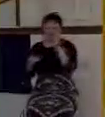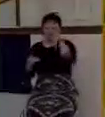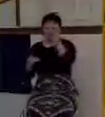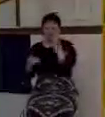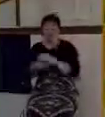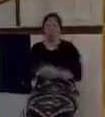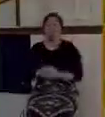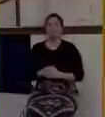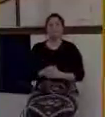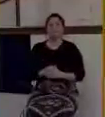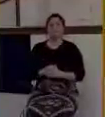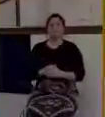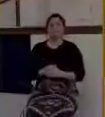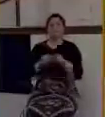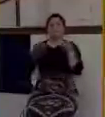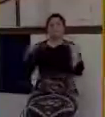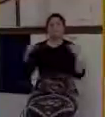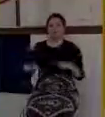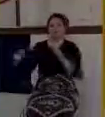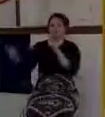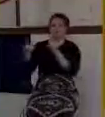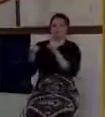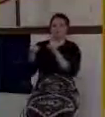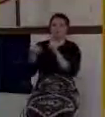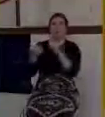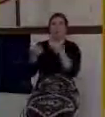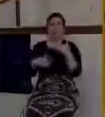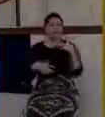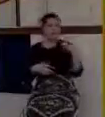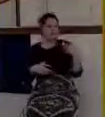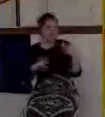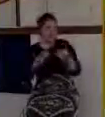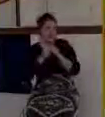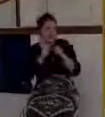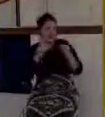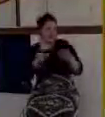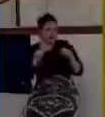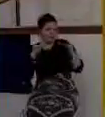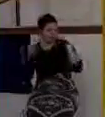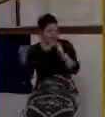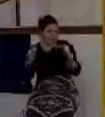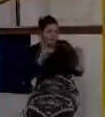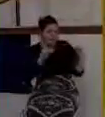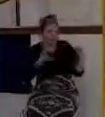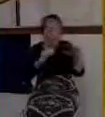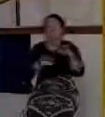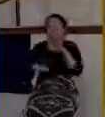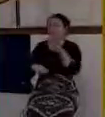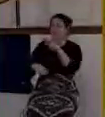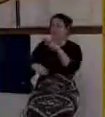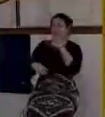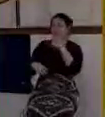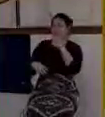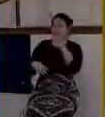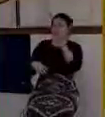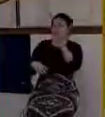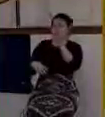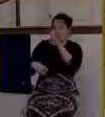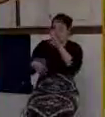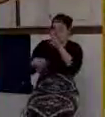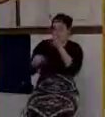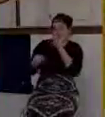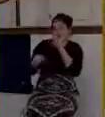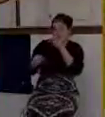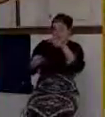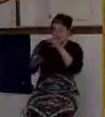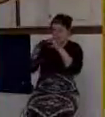what authority do you do this? And Jesus gave a parable about the owner of the vineyard, showing that the owner of the vineyard is the Father. He's